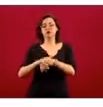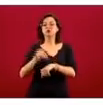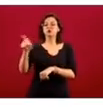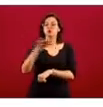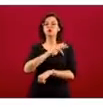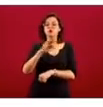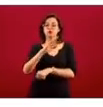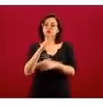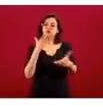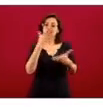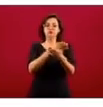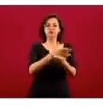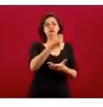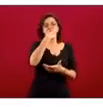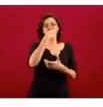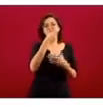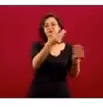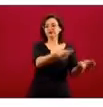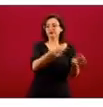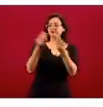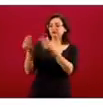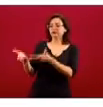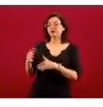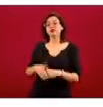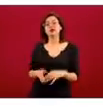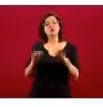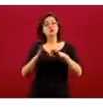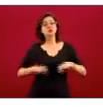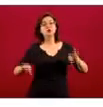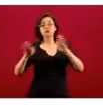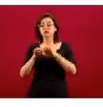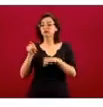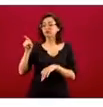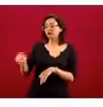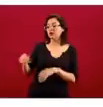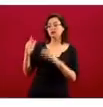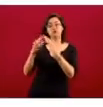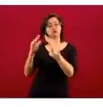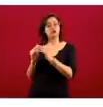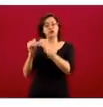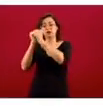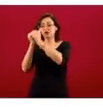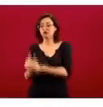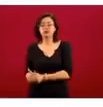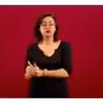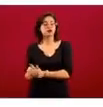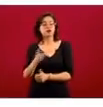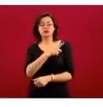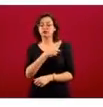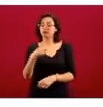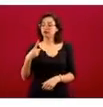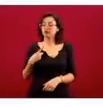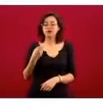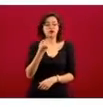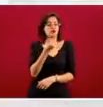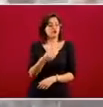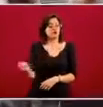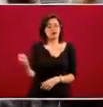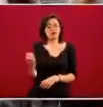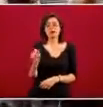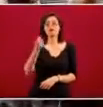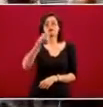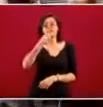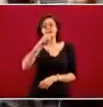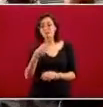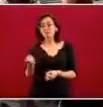prescriptions, but they can send after the checkup. Next time they have to fill their prescription, they can send a